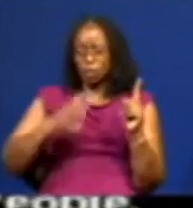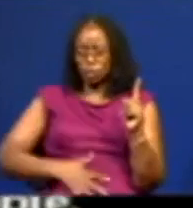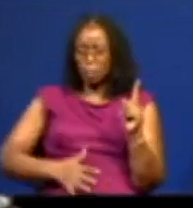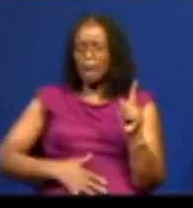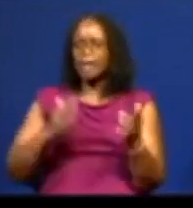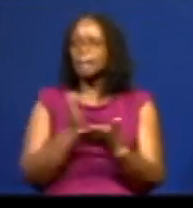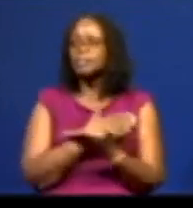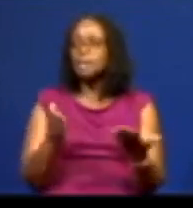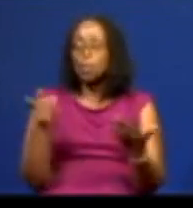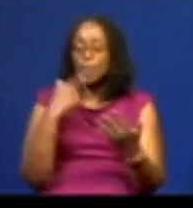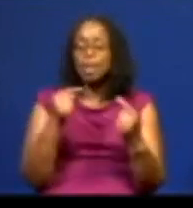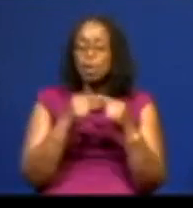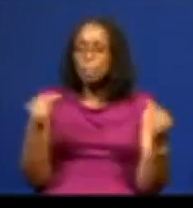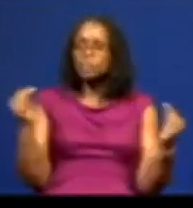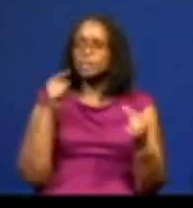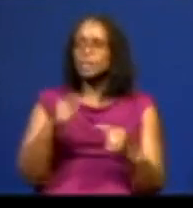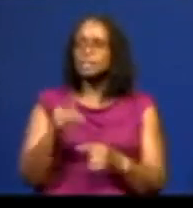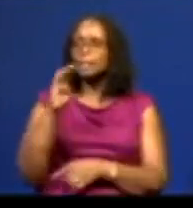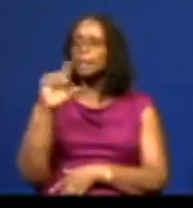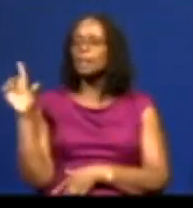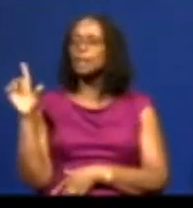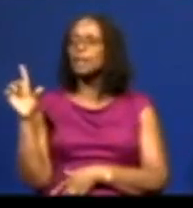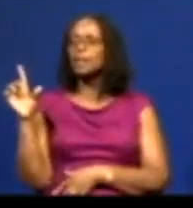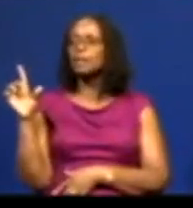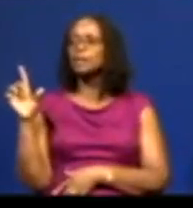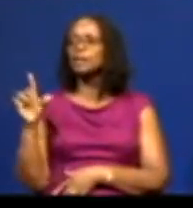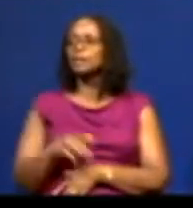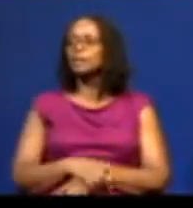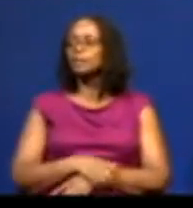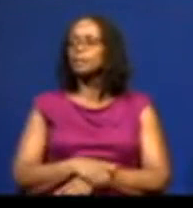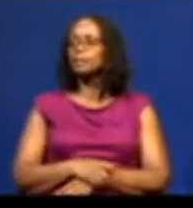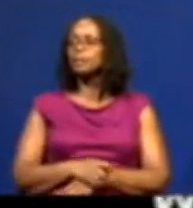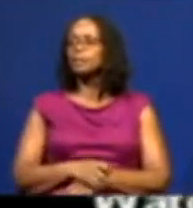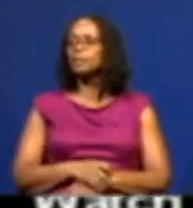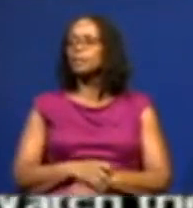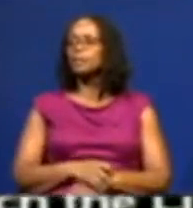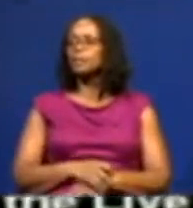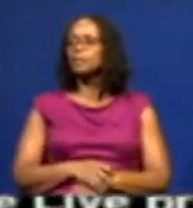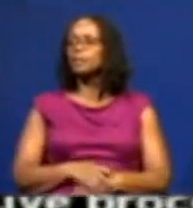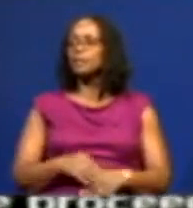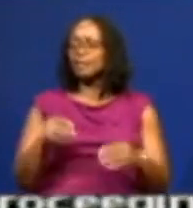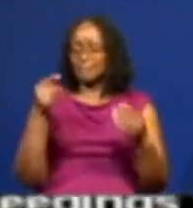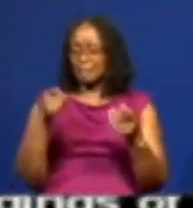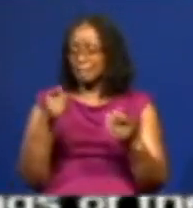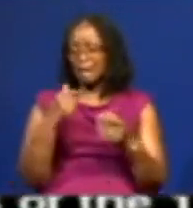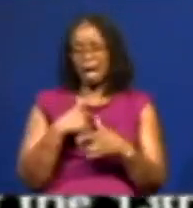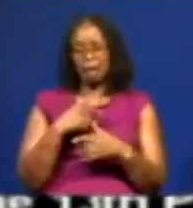We are opposing this motion because this bill because it does not cater for our